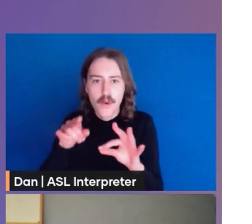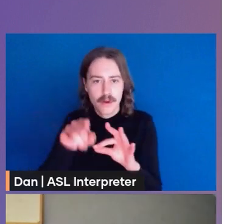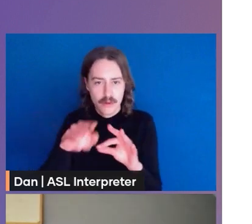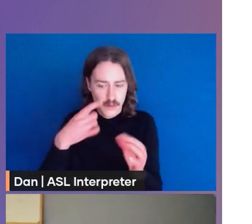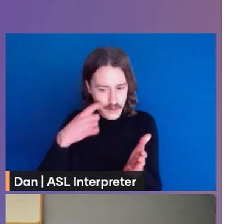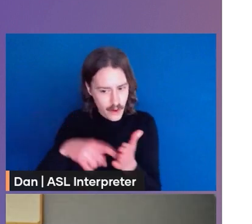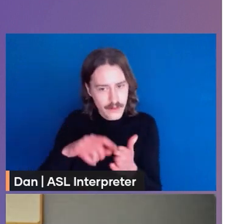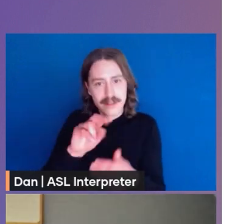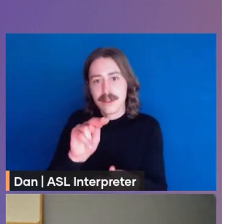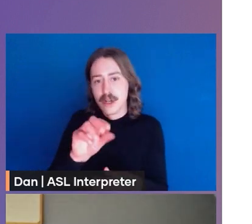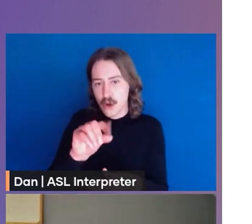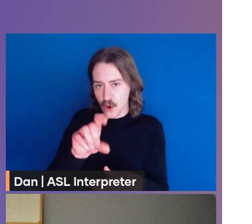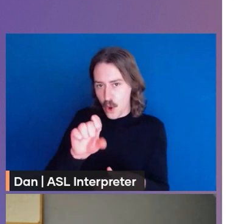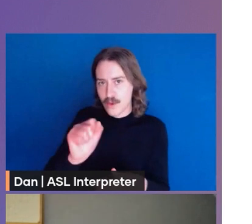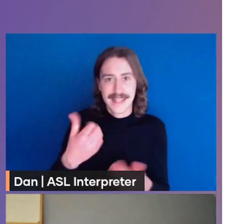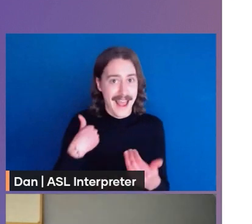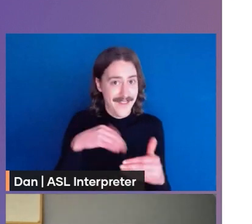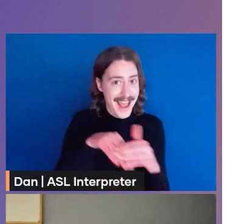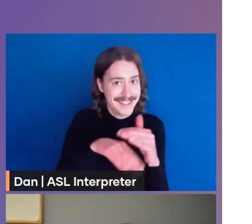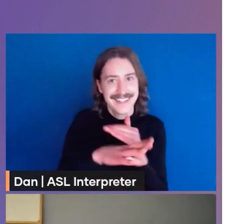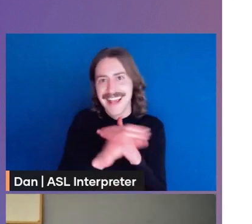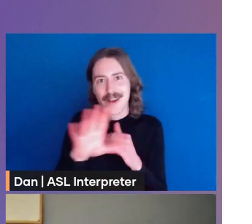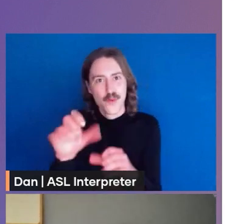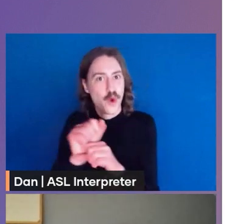that your workers can create the load balancers as needed.